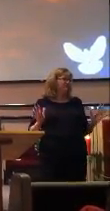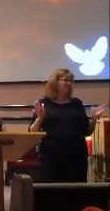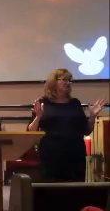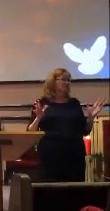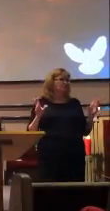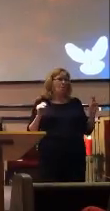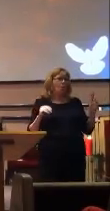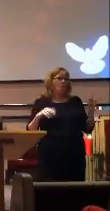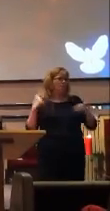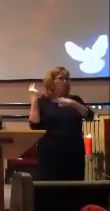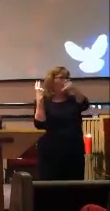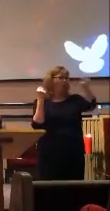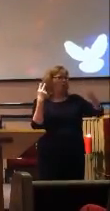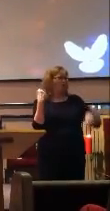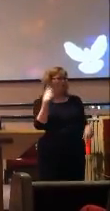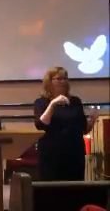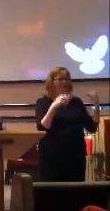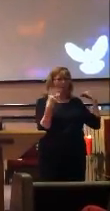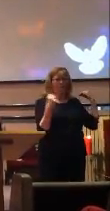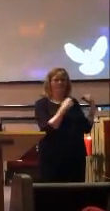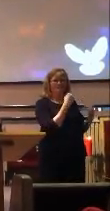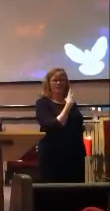No. No. No. No.